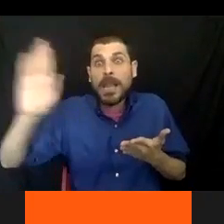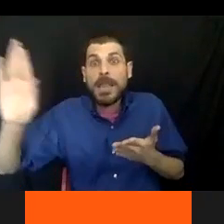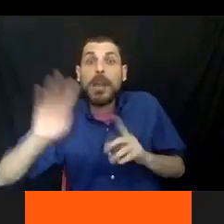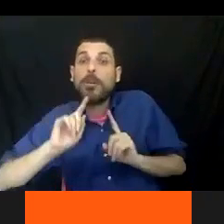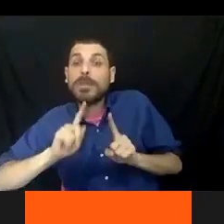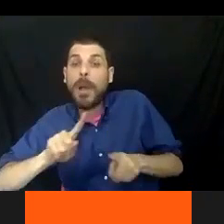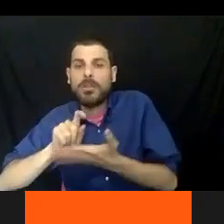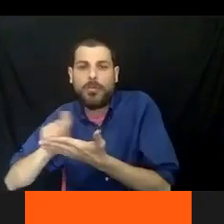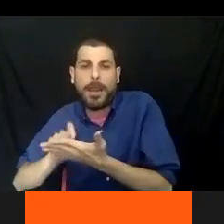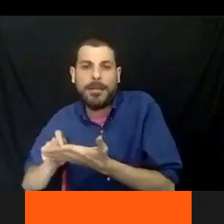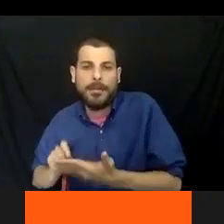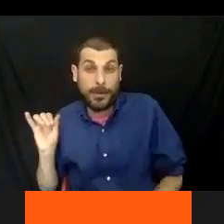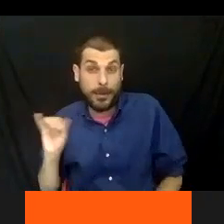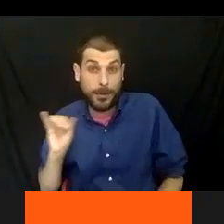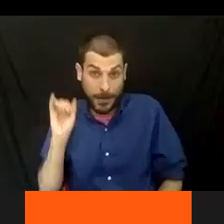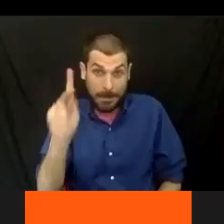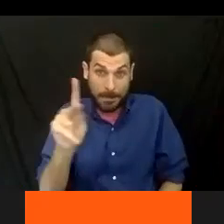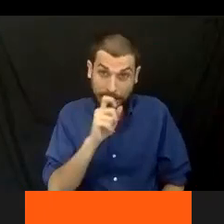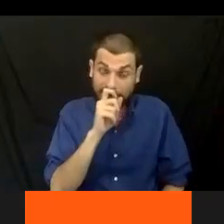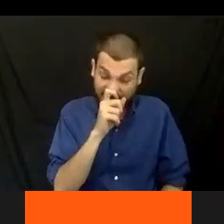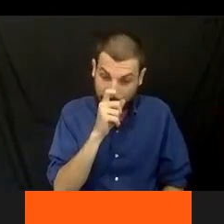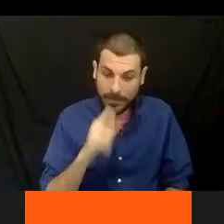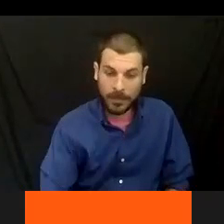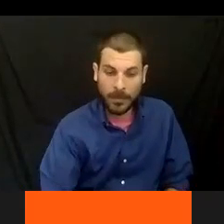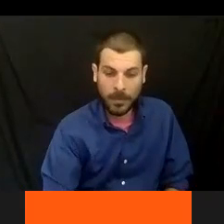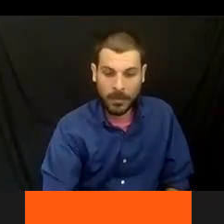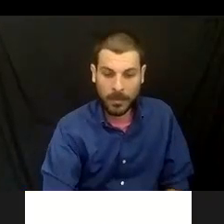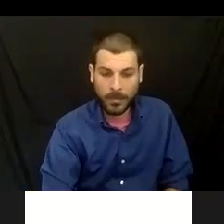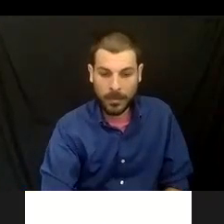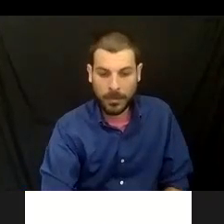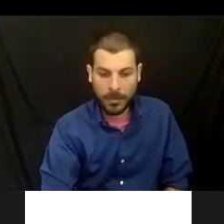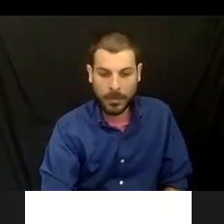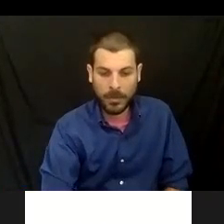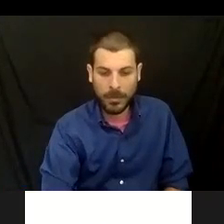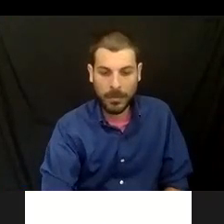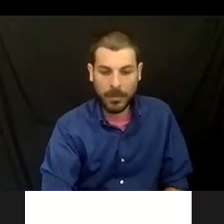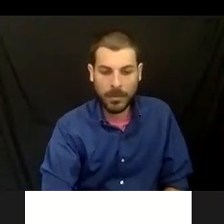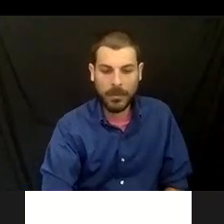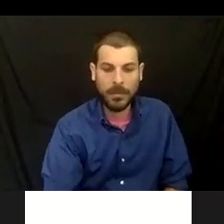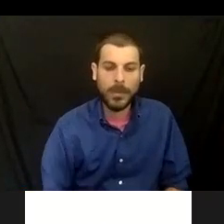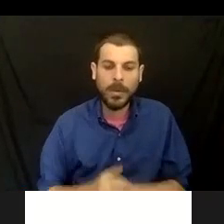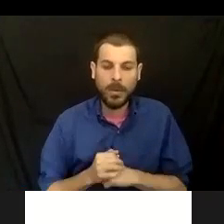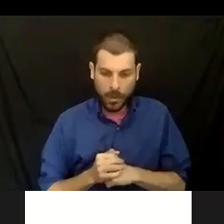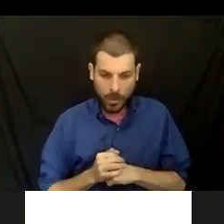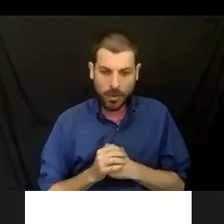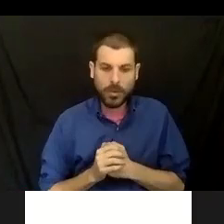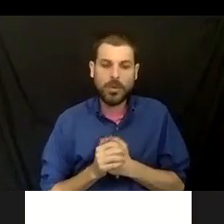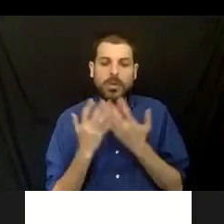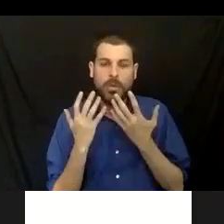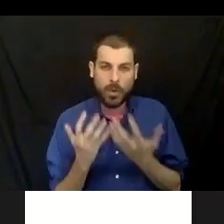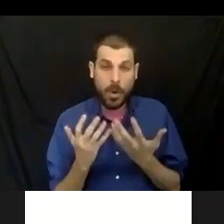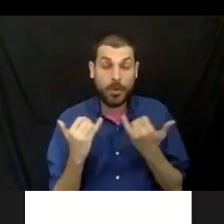said. So at this point, I think that I am going to hand